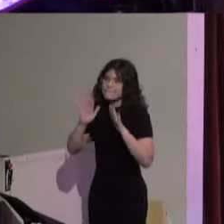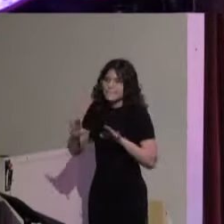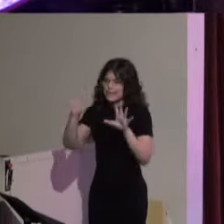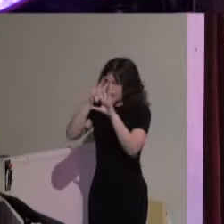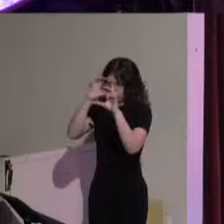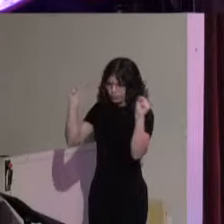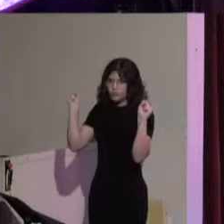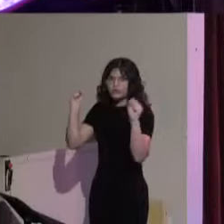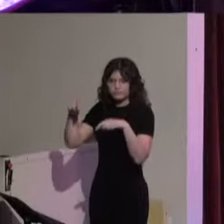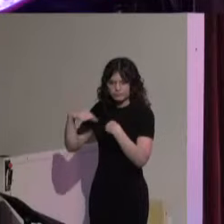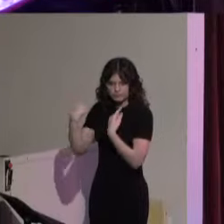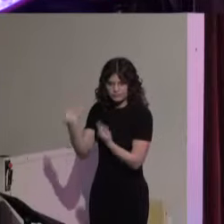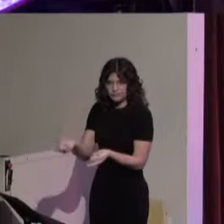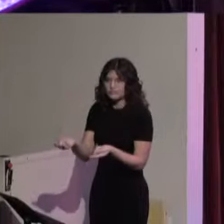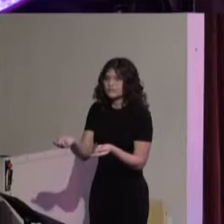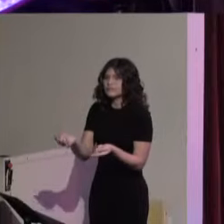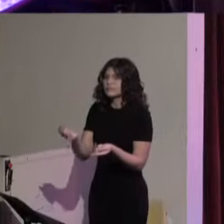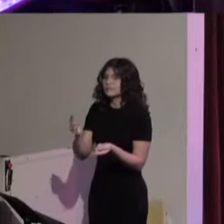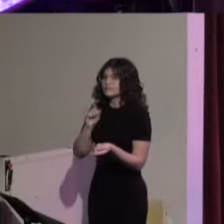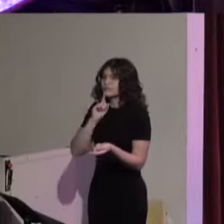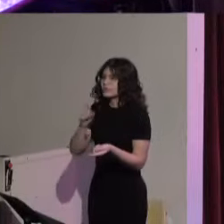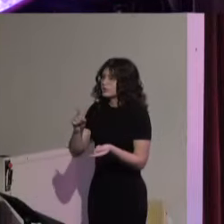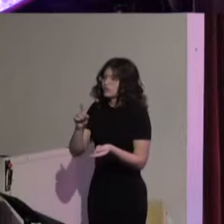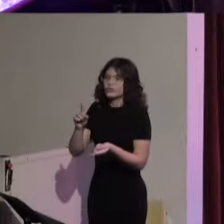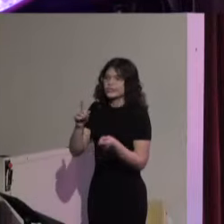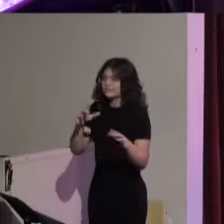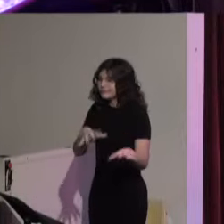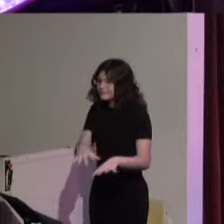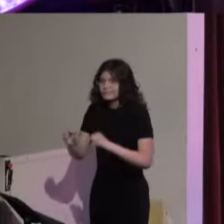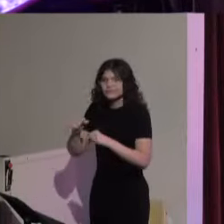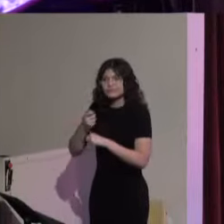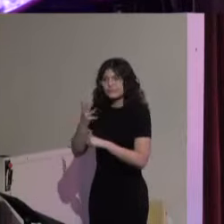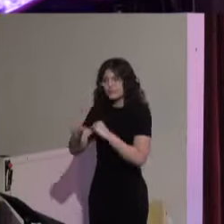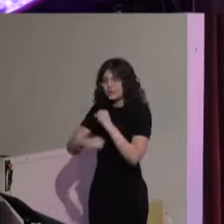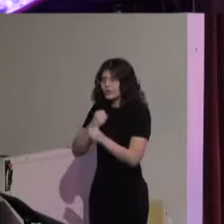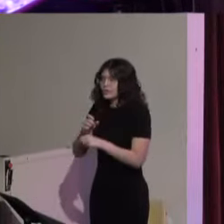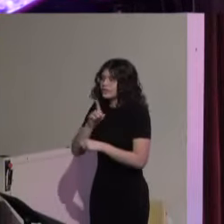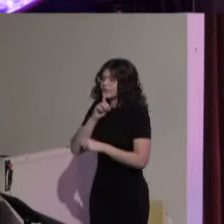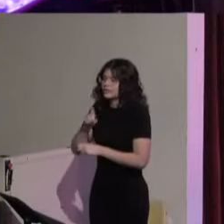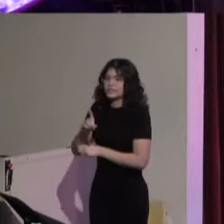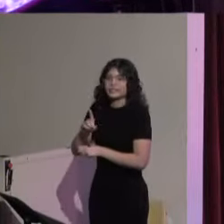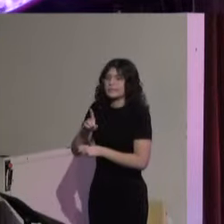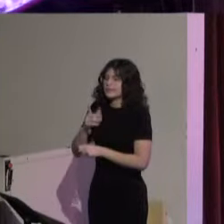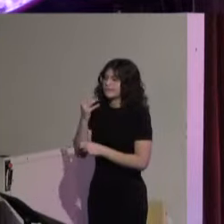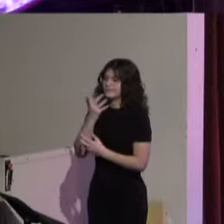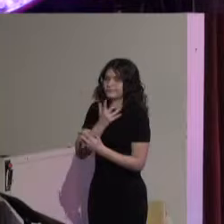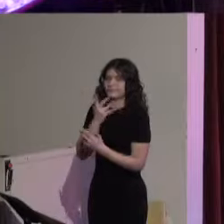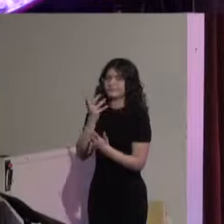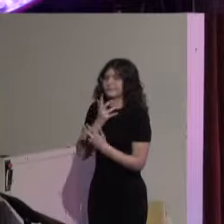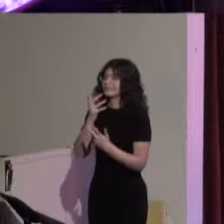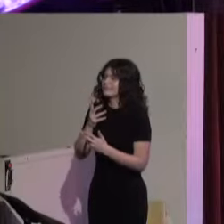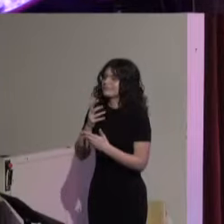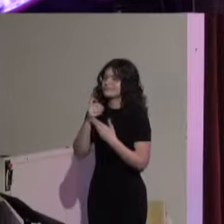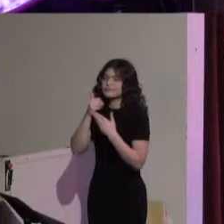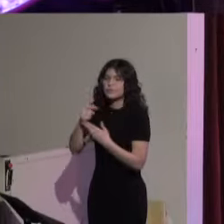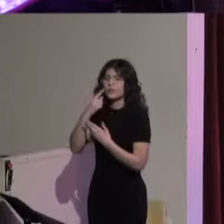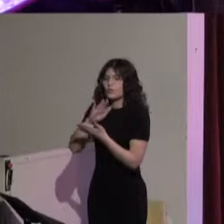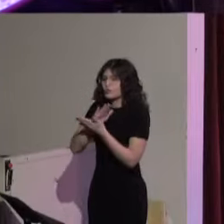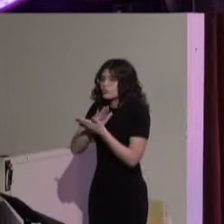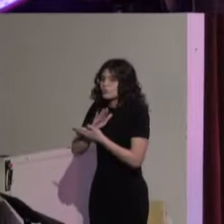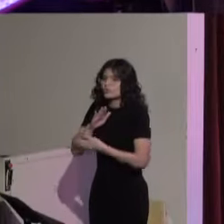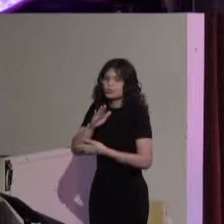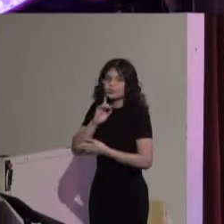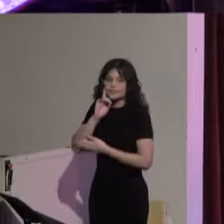superintendent who has stepped in for the past couple years and has really just been such a force for the School for the Blind. And I just